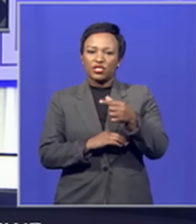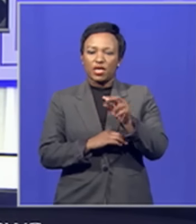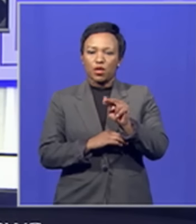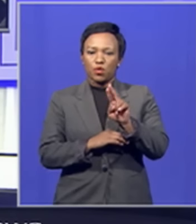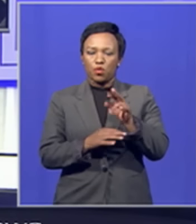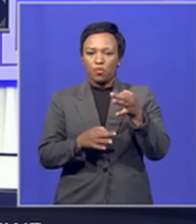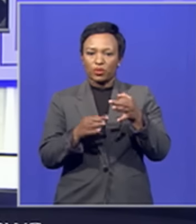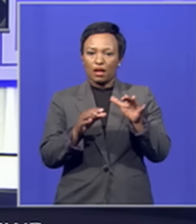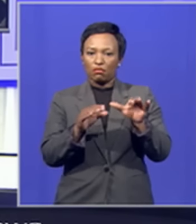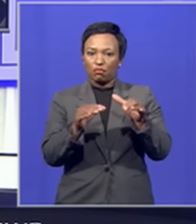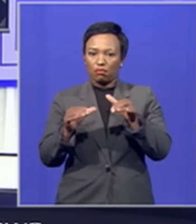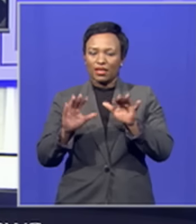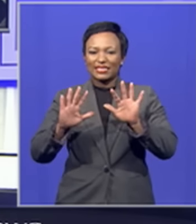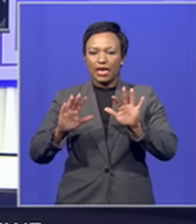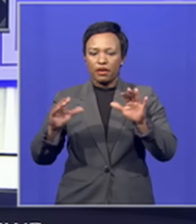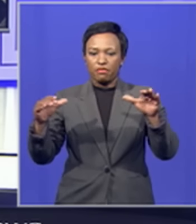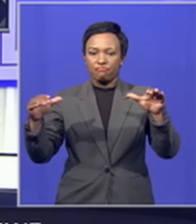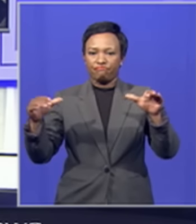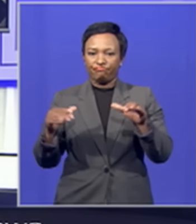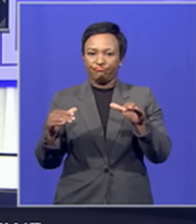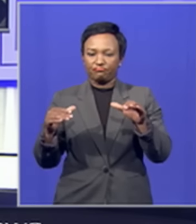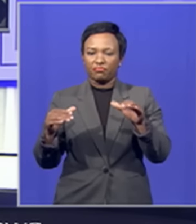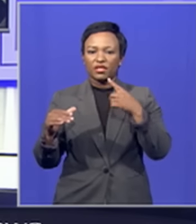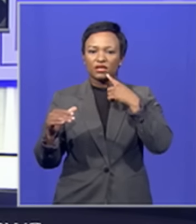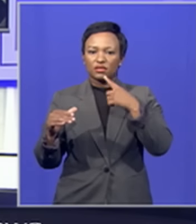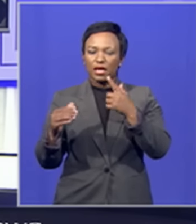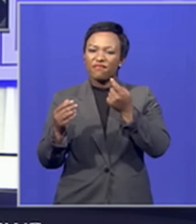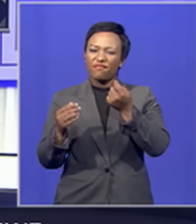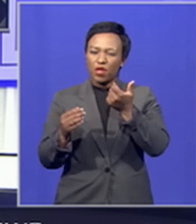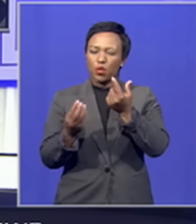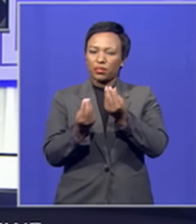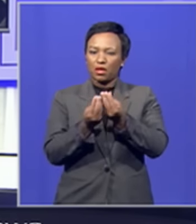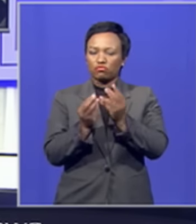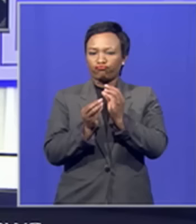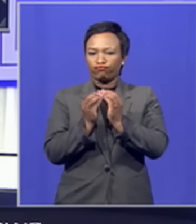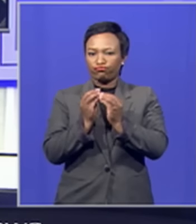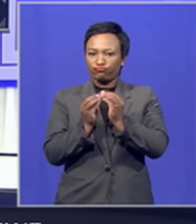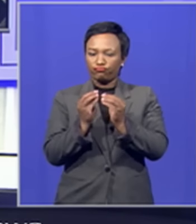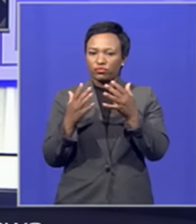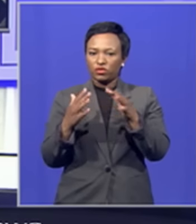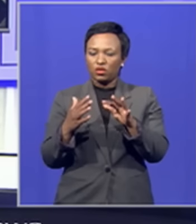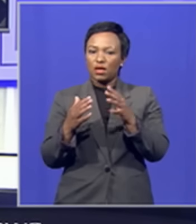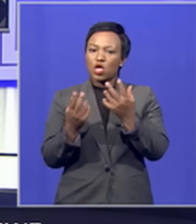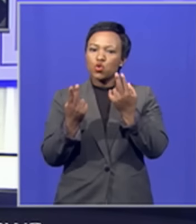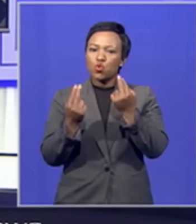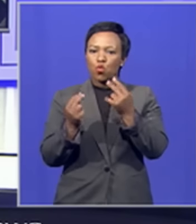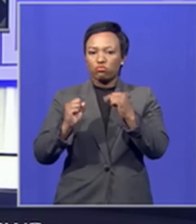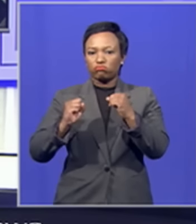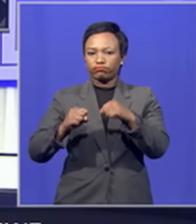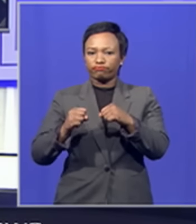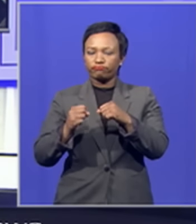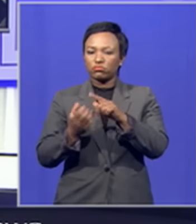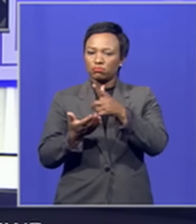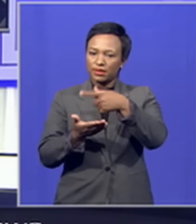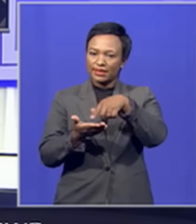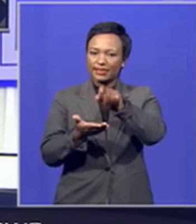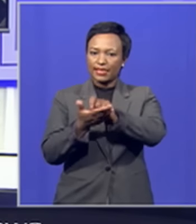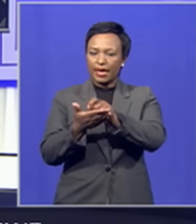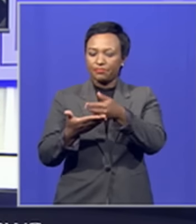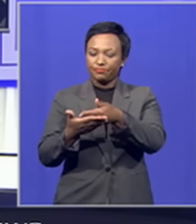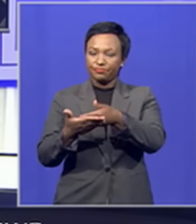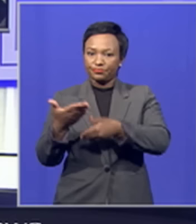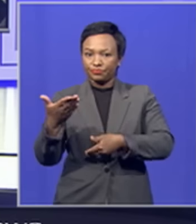e tshwaraganetsweng a ikanne go baya kwa setlhoeng dintlha di le mmalwa mme a sainile dipeelo tse dintšhwa tsa tiro. Dintlha tseo di